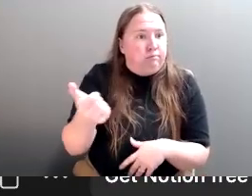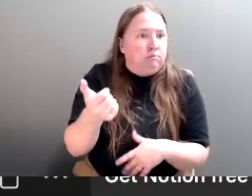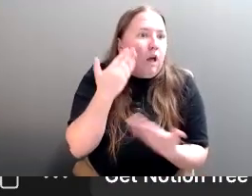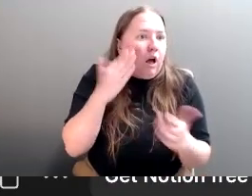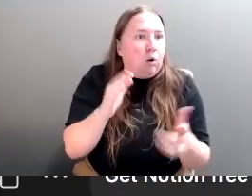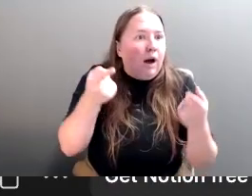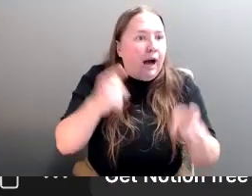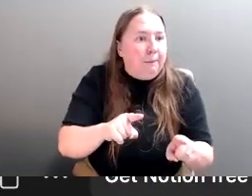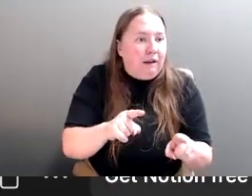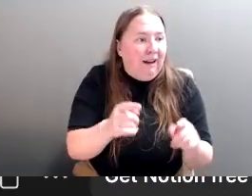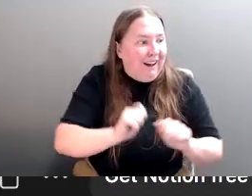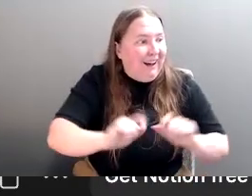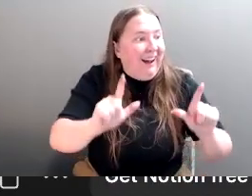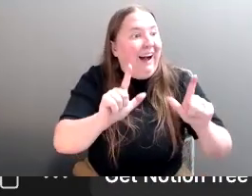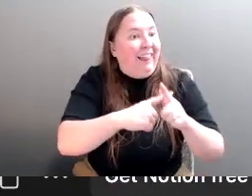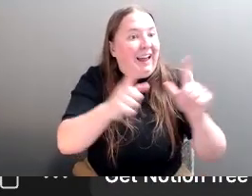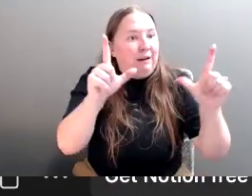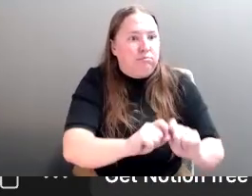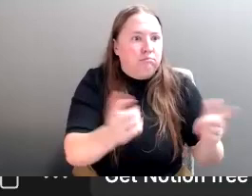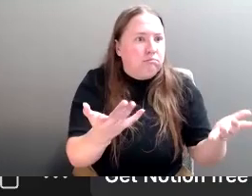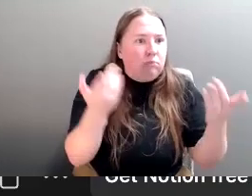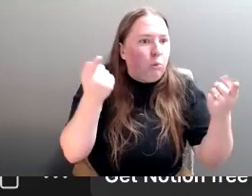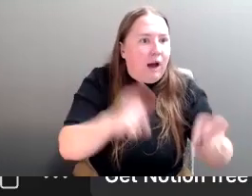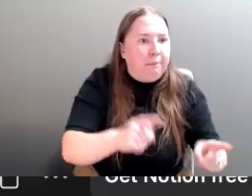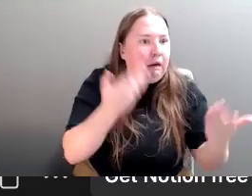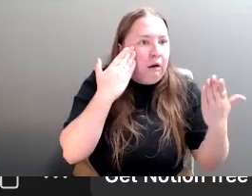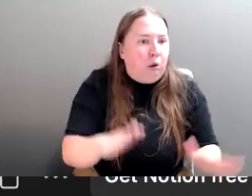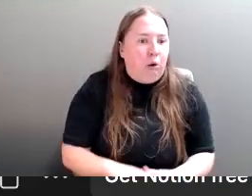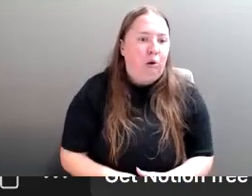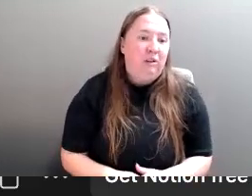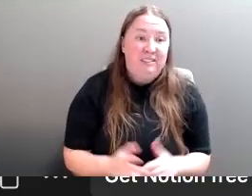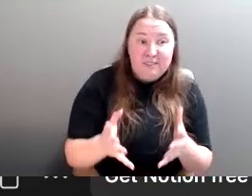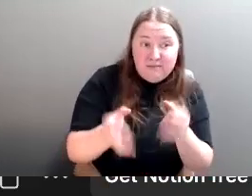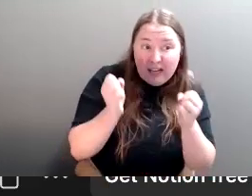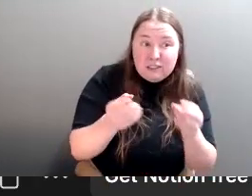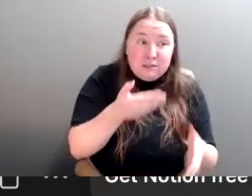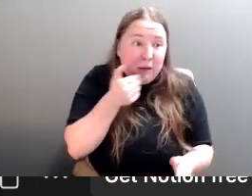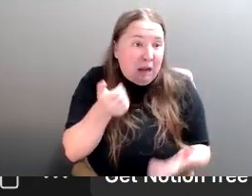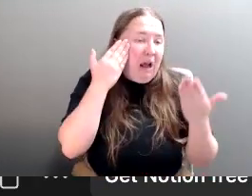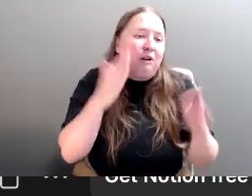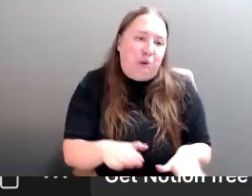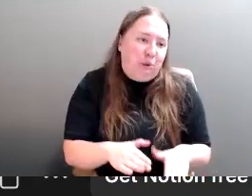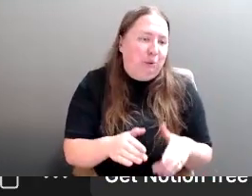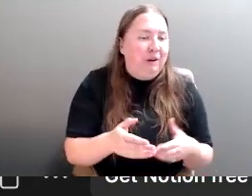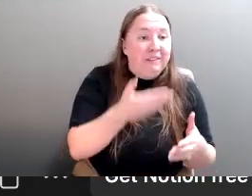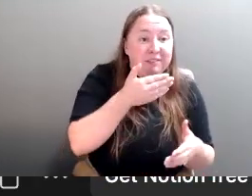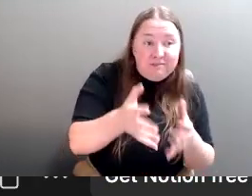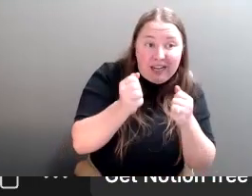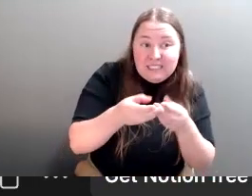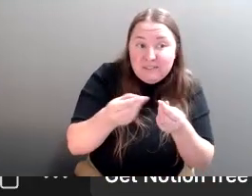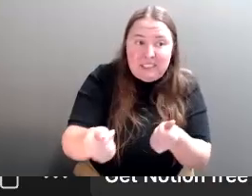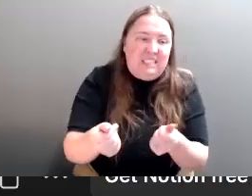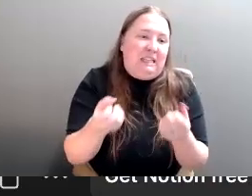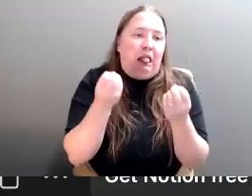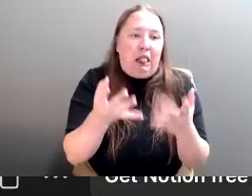now everything's Yeah, no, gone. it's so So, true. like it's I faster, heard that same better, it's story. faster, efficient, there's Yeah. a lot of like, yeah, there's a lot of things